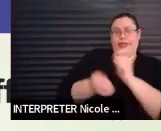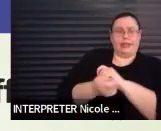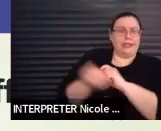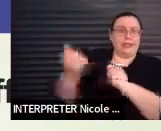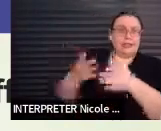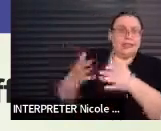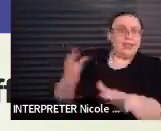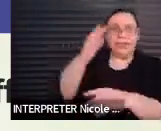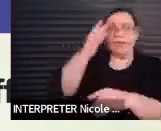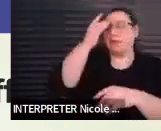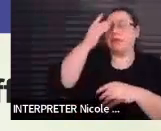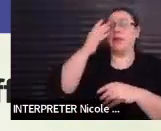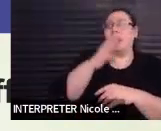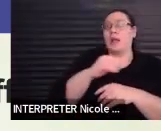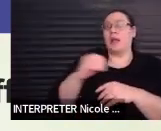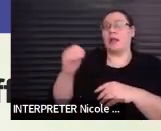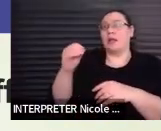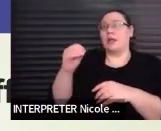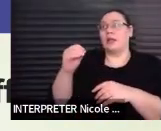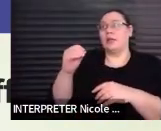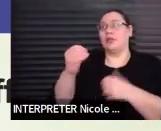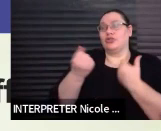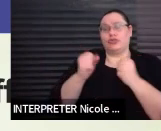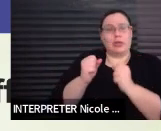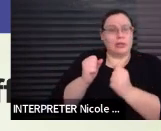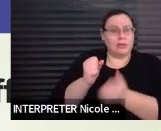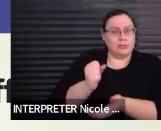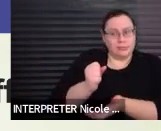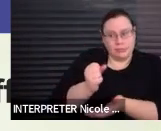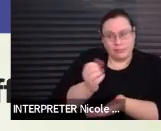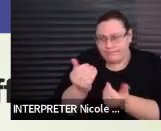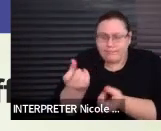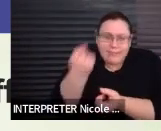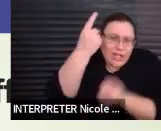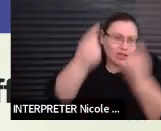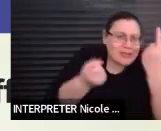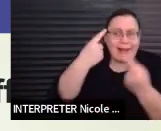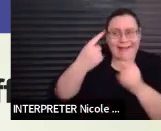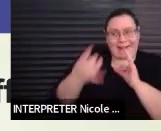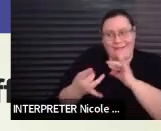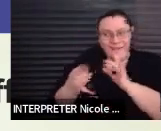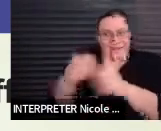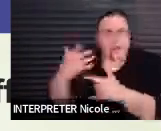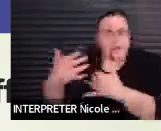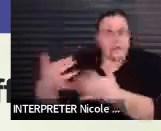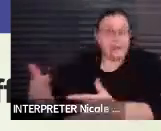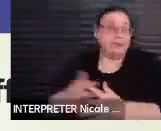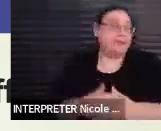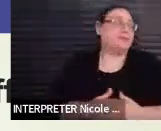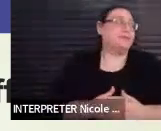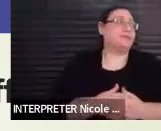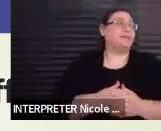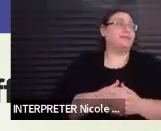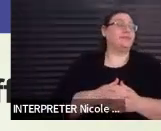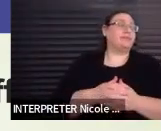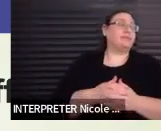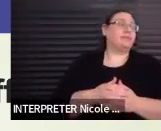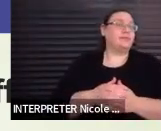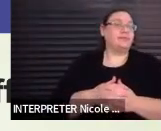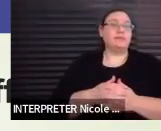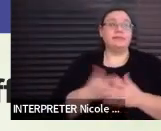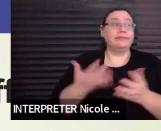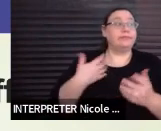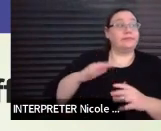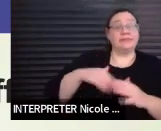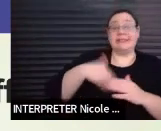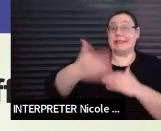way, and just trying to get their understanding and their feedback along the whole time. And then I'll send that to the next